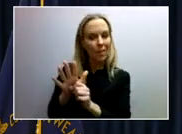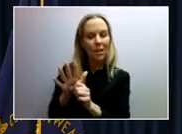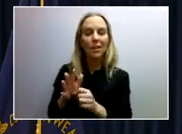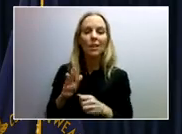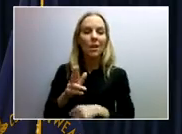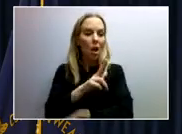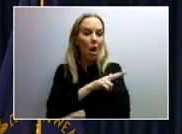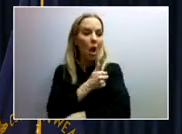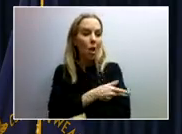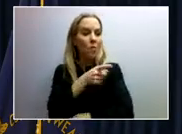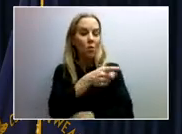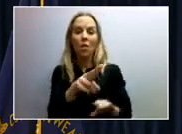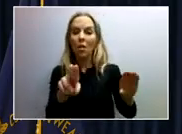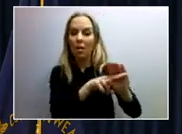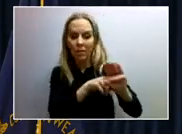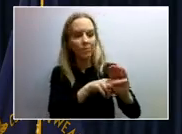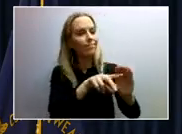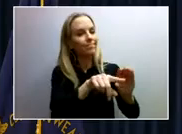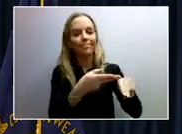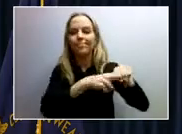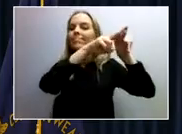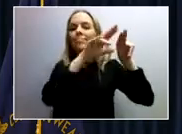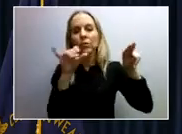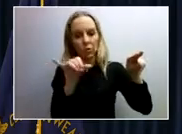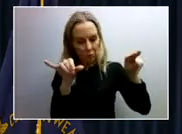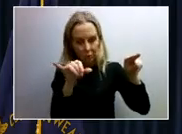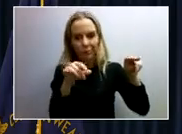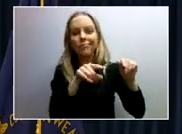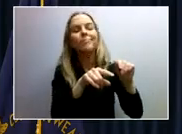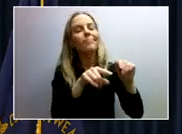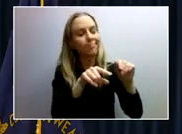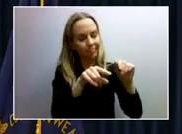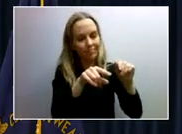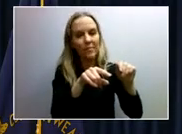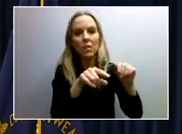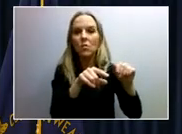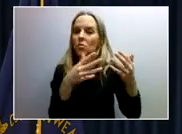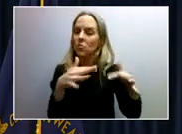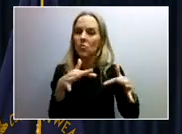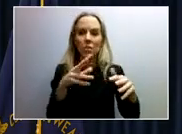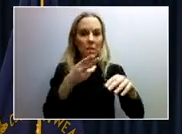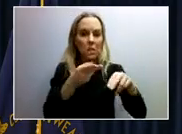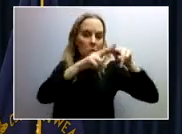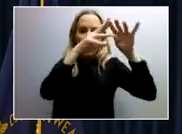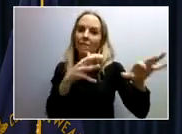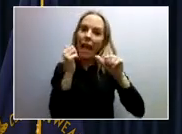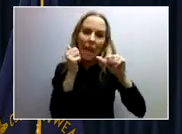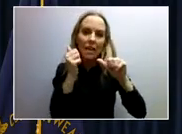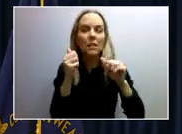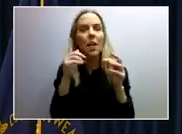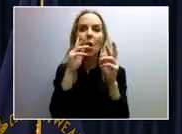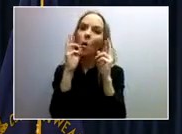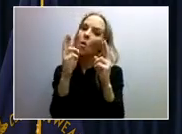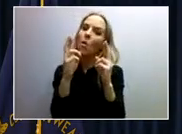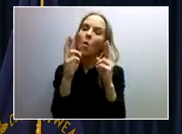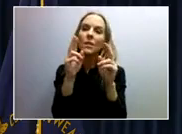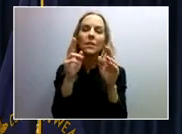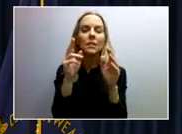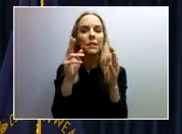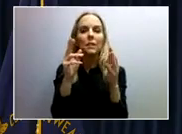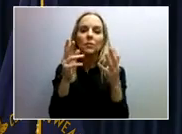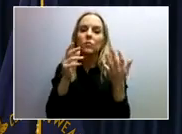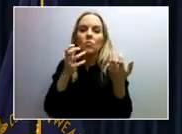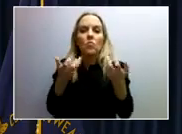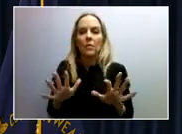admissions are also increasing, and they're starting to increase rapidly. Although we're hopeful we will not see a